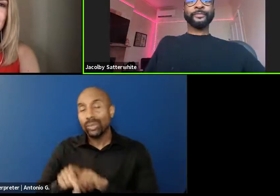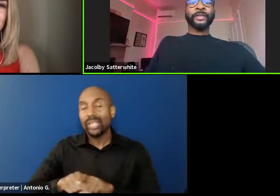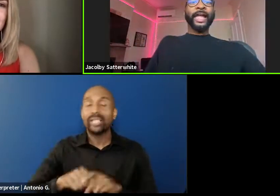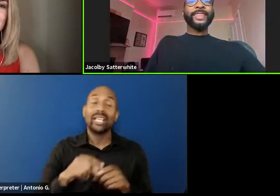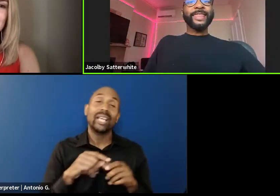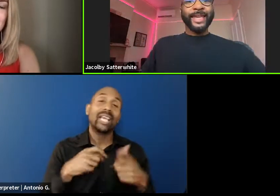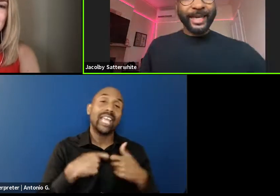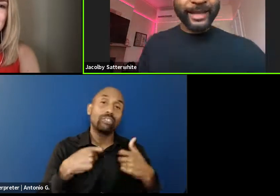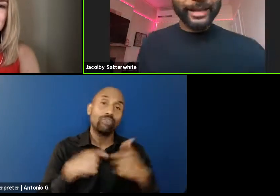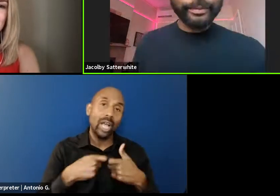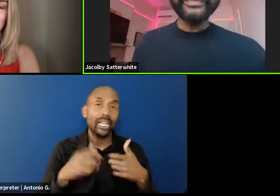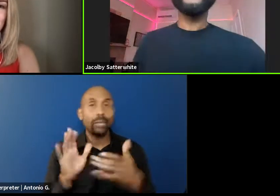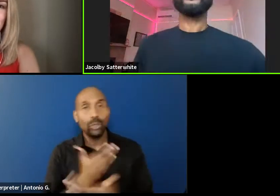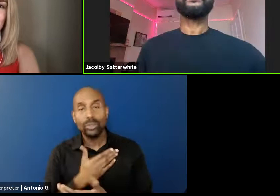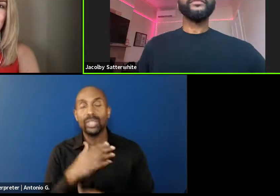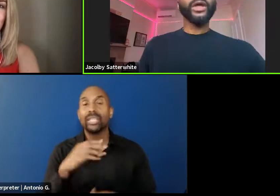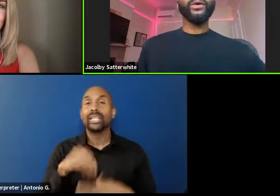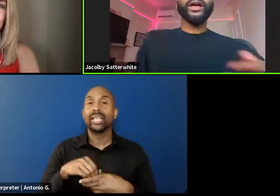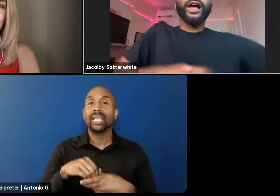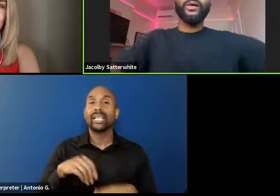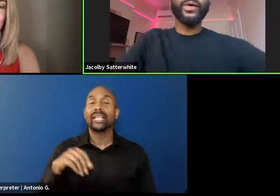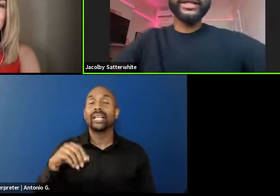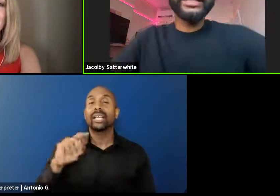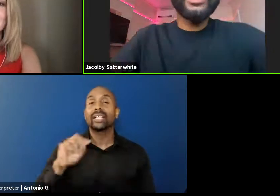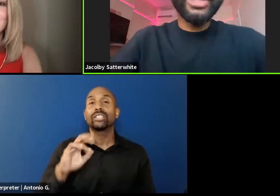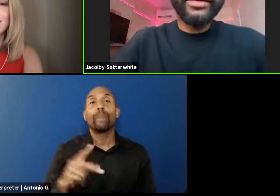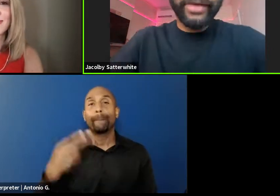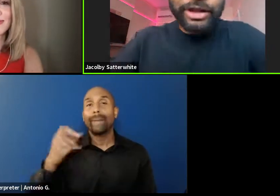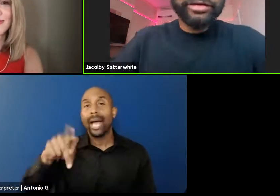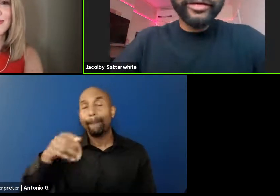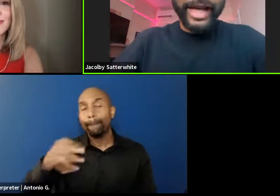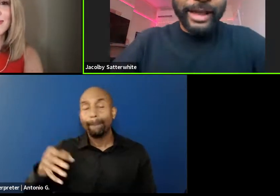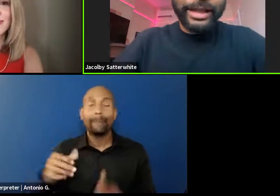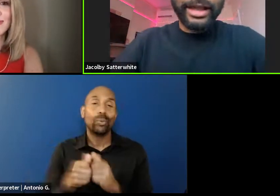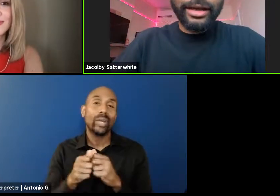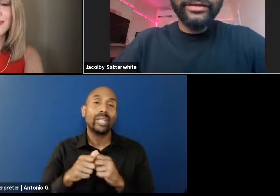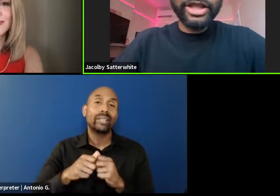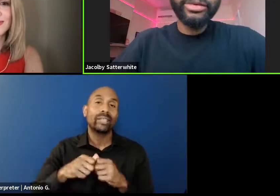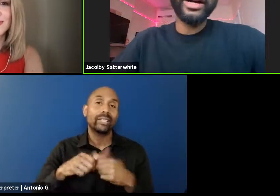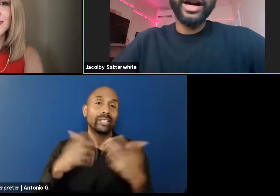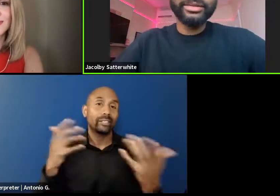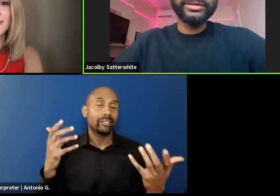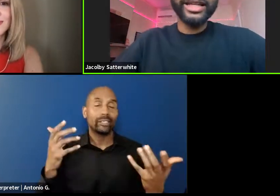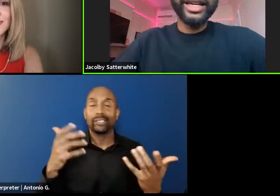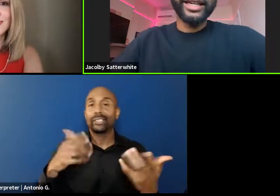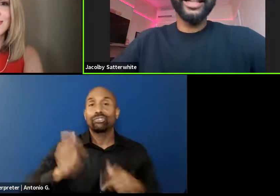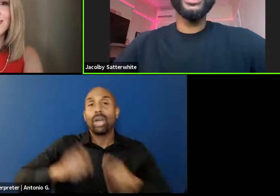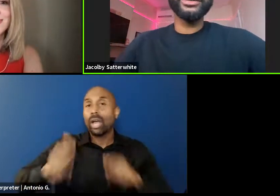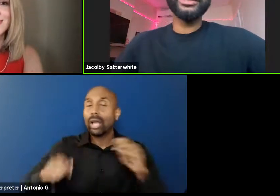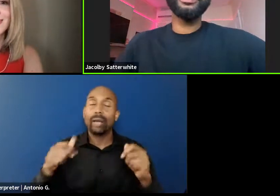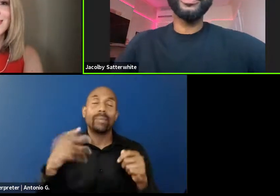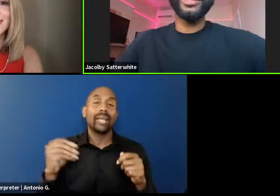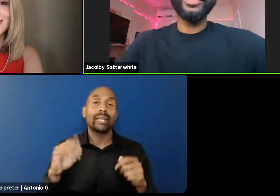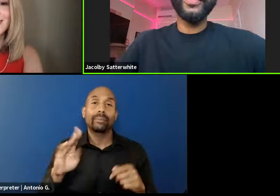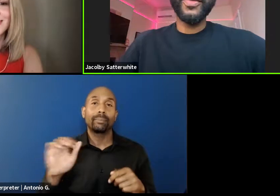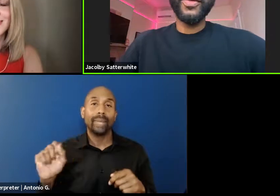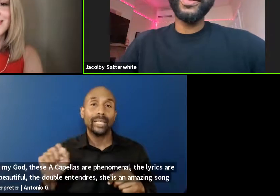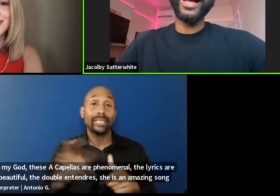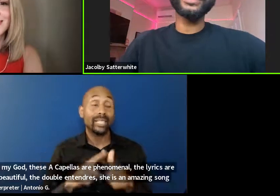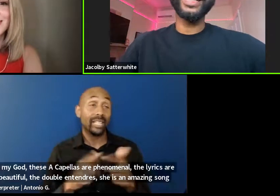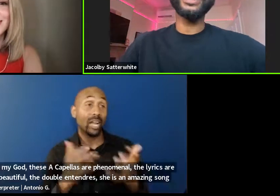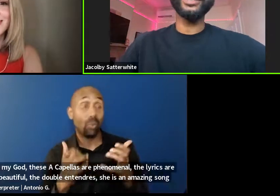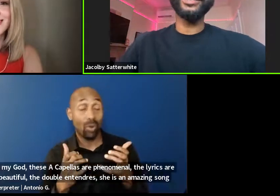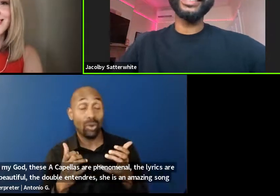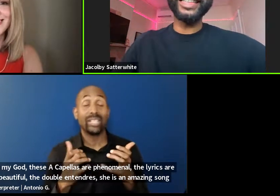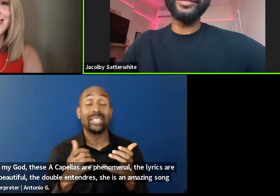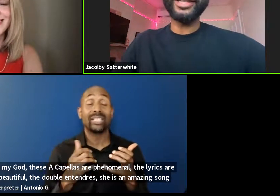bass. And then I want it to be a virtual reality visual album. And this was before,